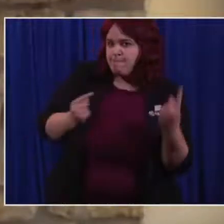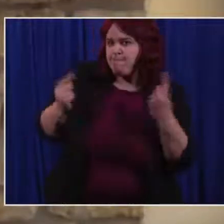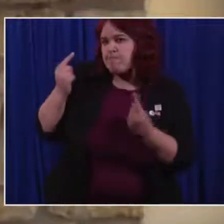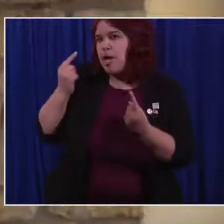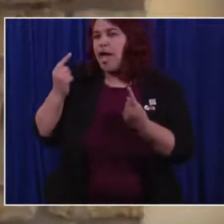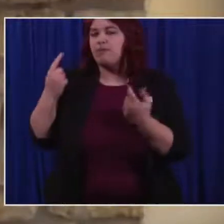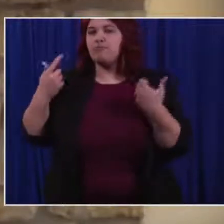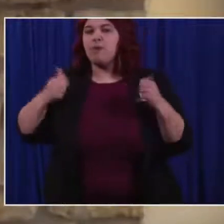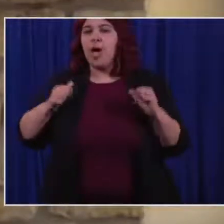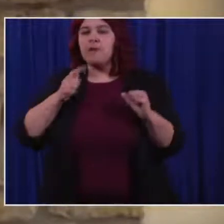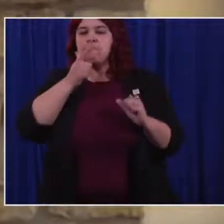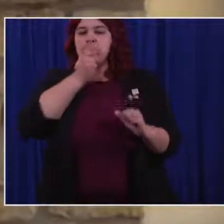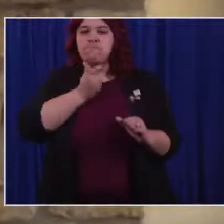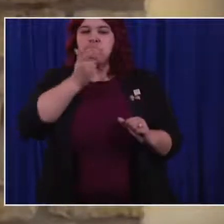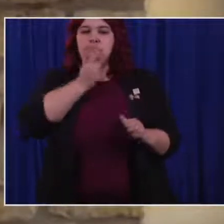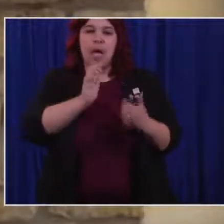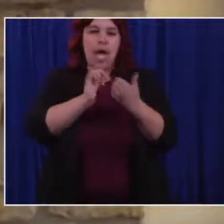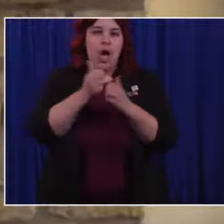bill.